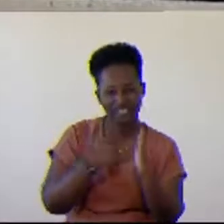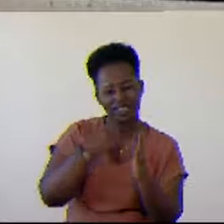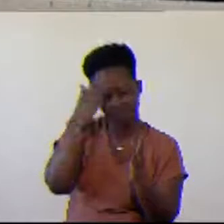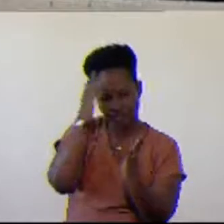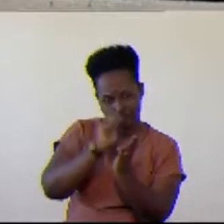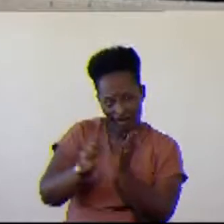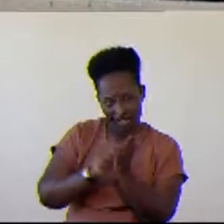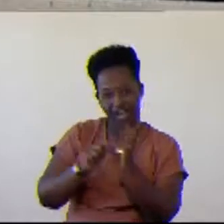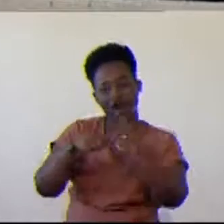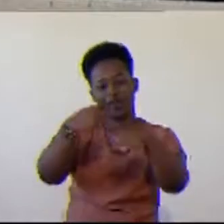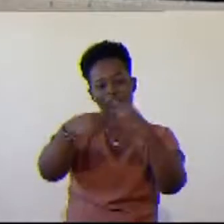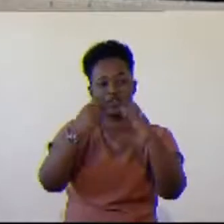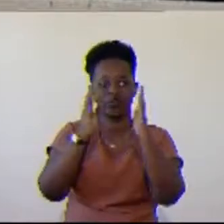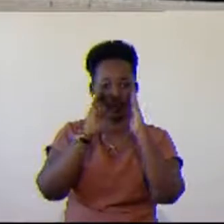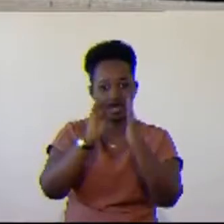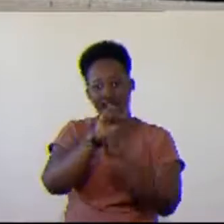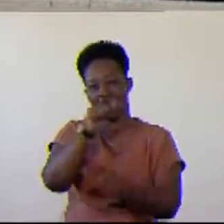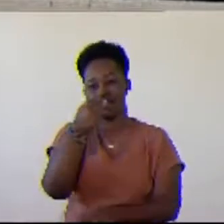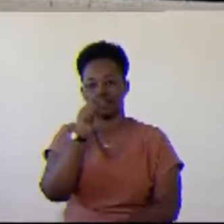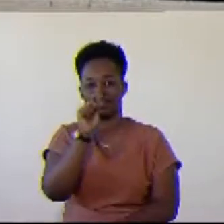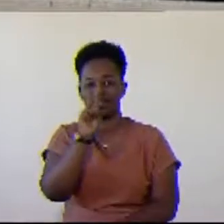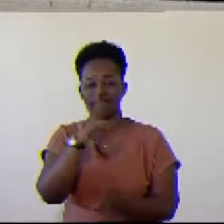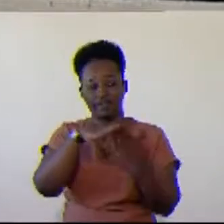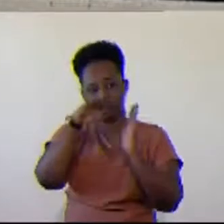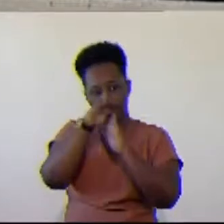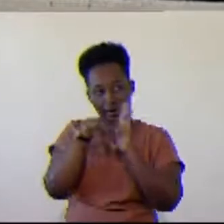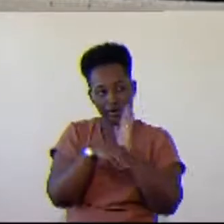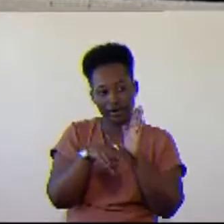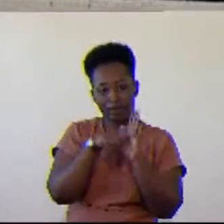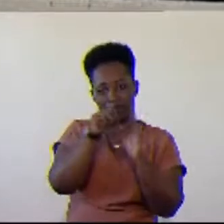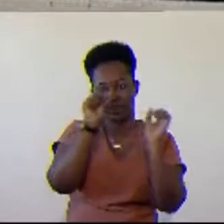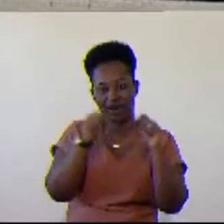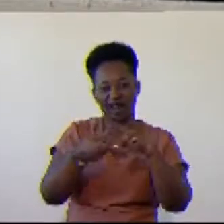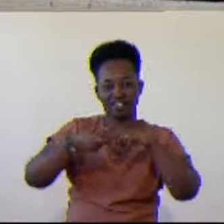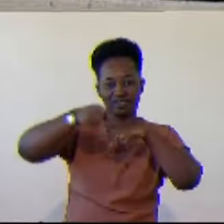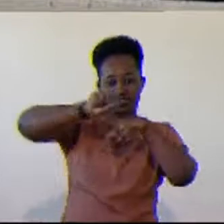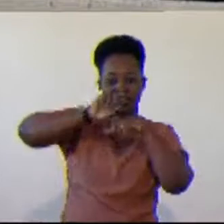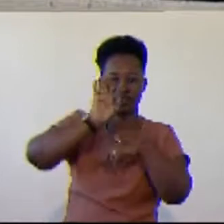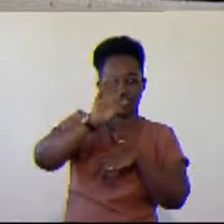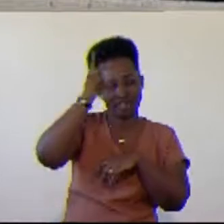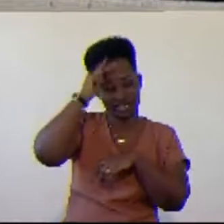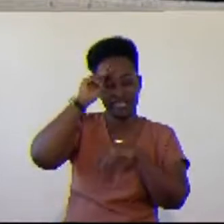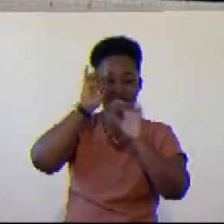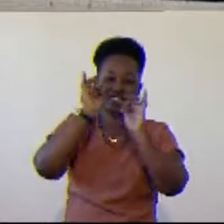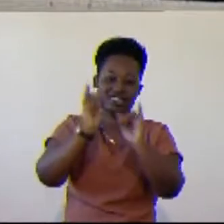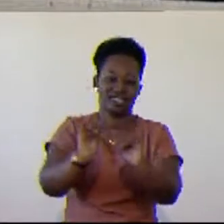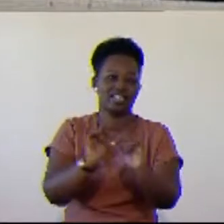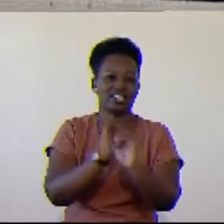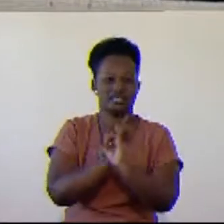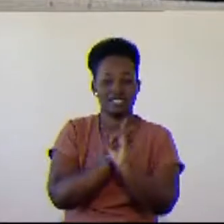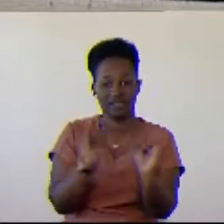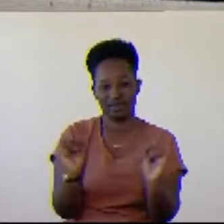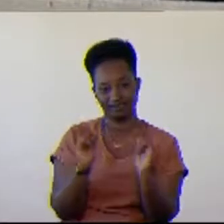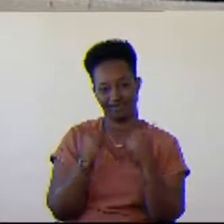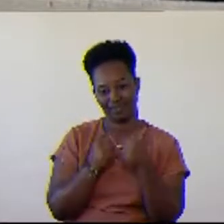notes. Continue watching other TV programs so you can increase in knowledge. Stay very safe until we meet next